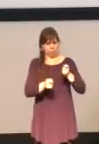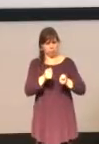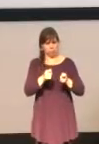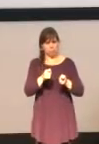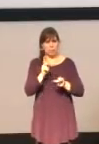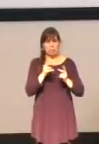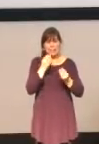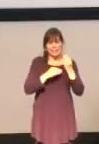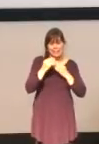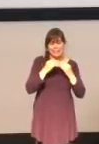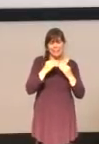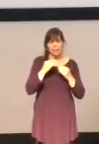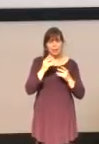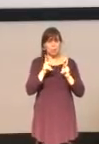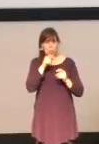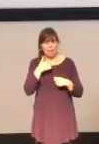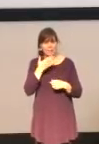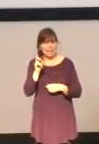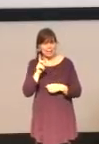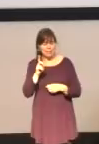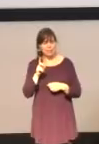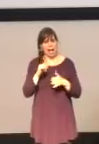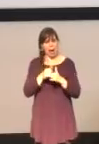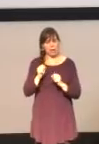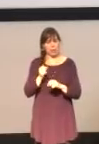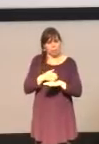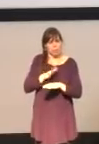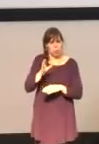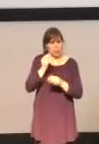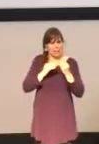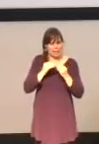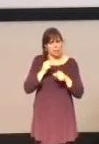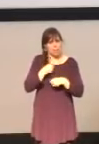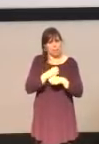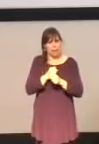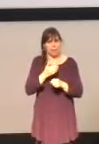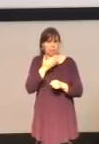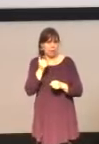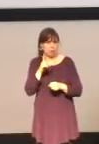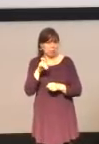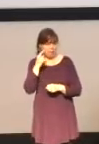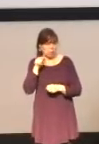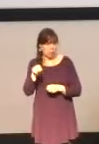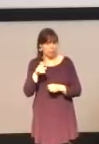diet activity of a type 2 diabetic to increase a more efficient and effective diet.